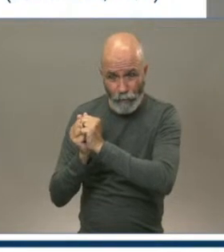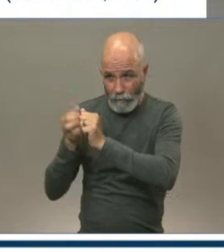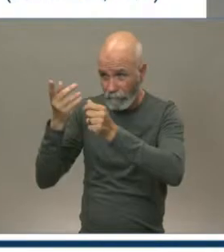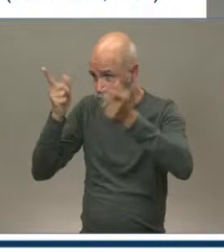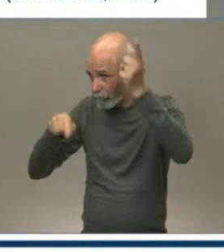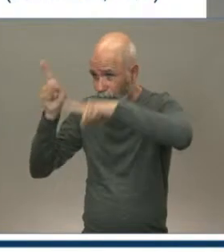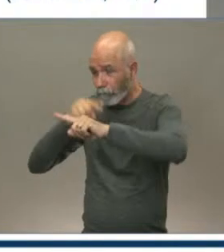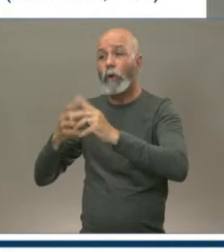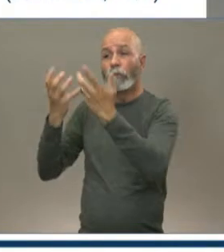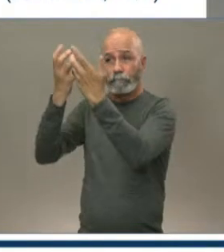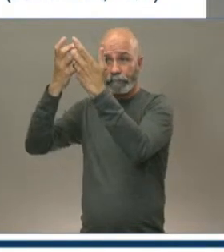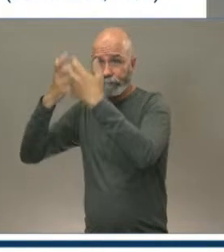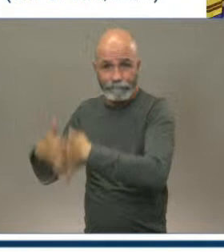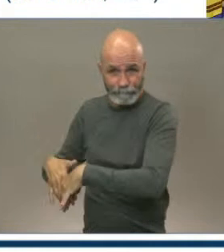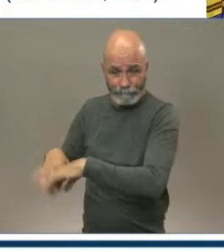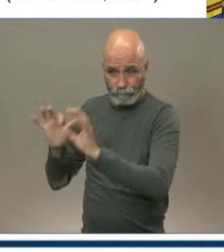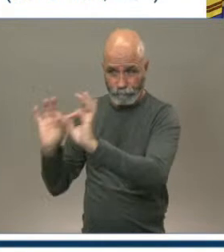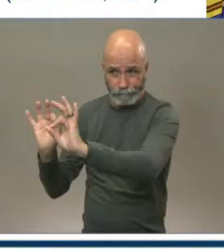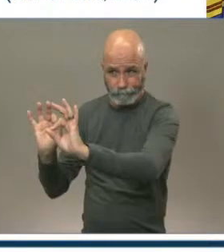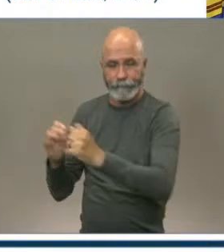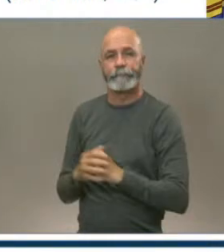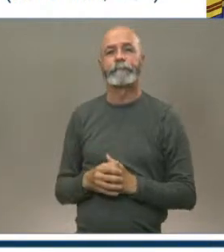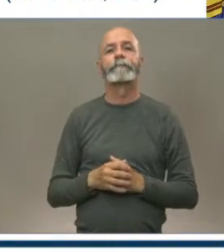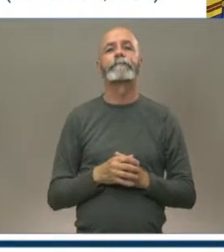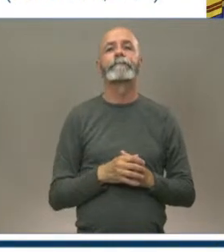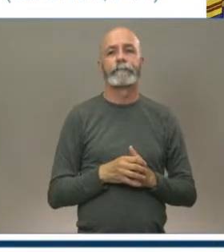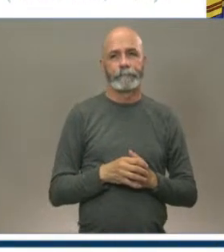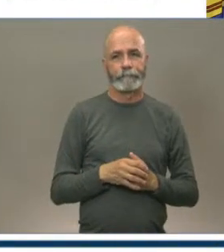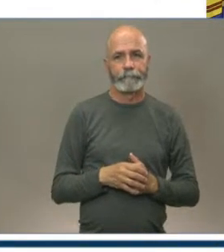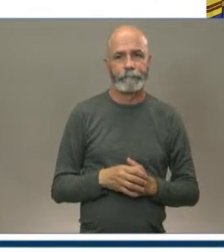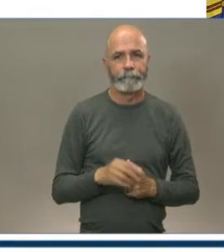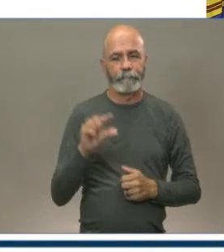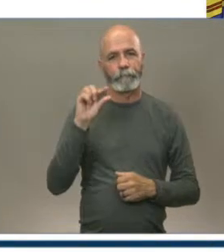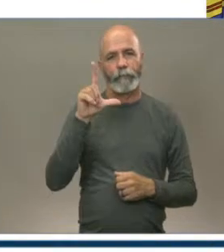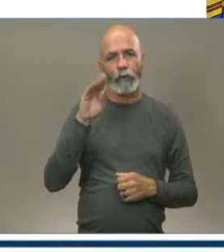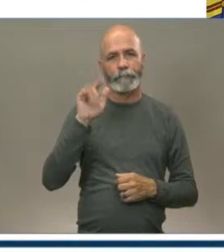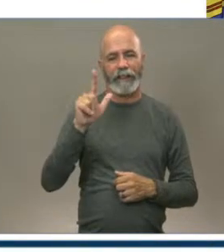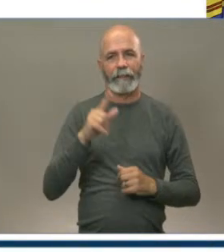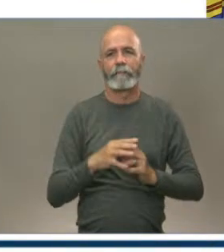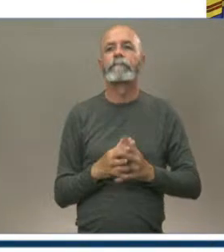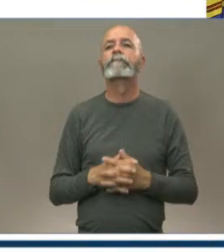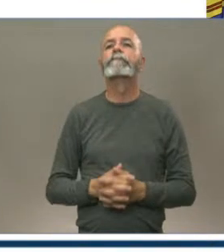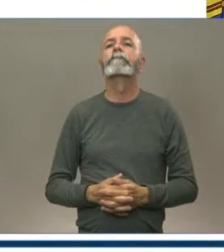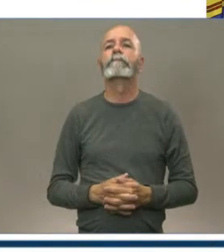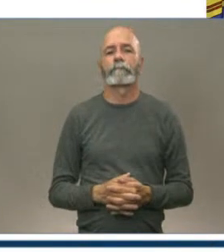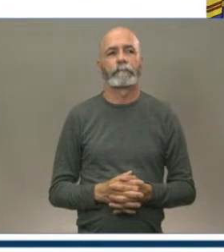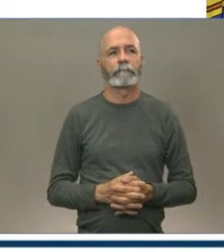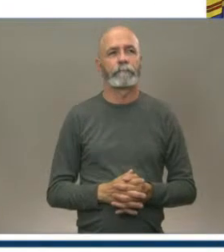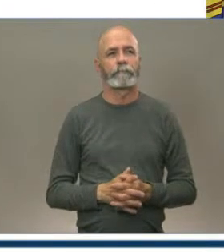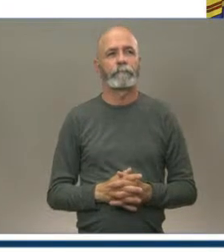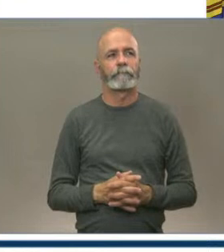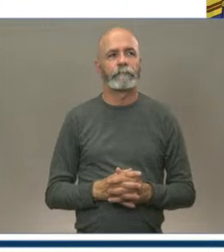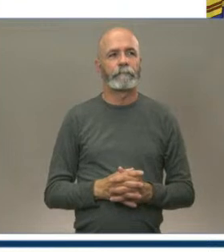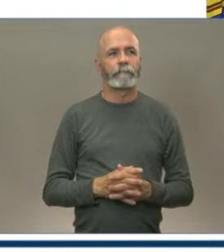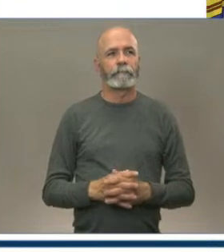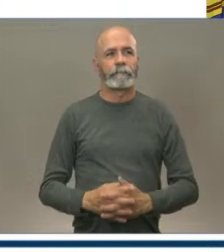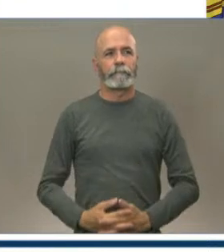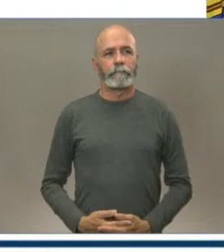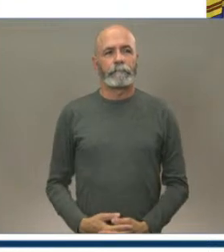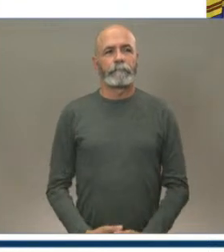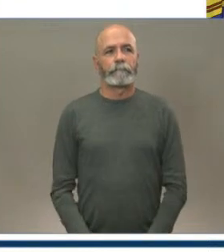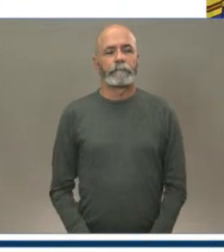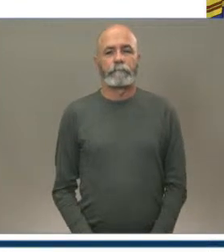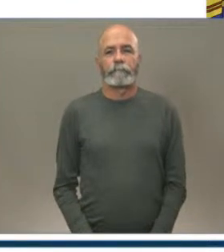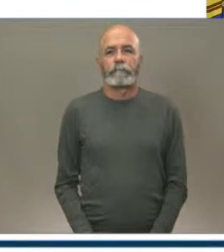are followed. Next, we go to Global News. Alicia Drowse. Alicia, go ahead. Thank you.